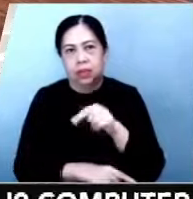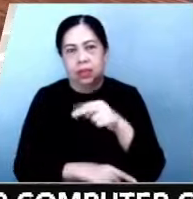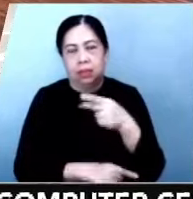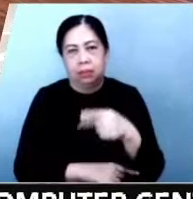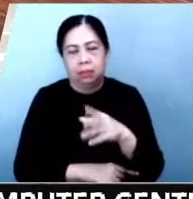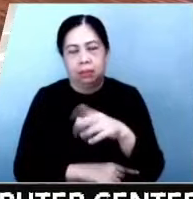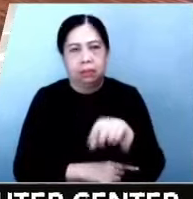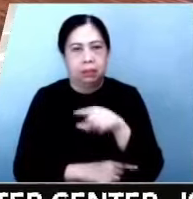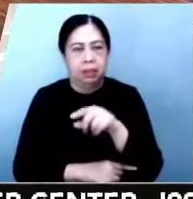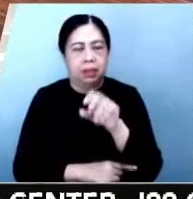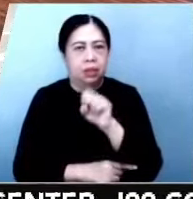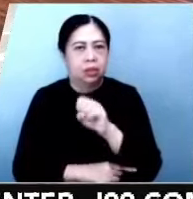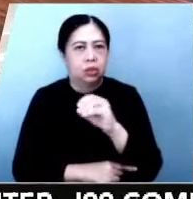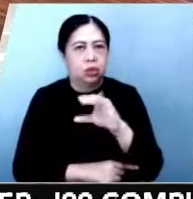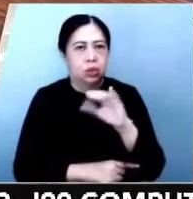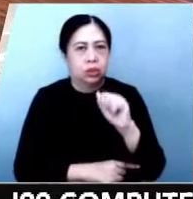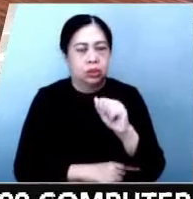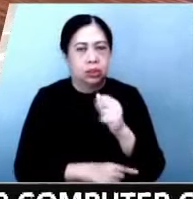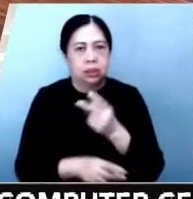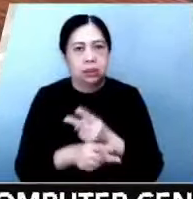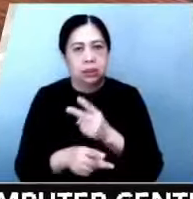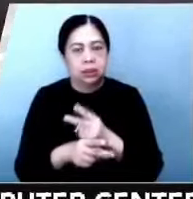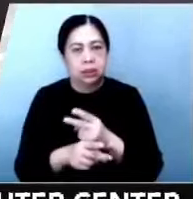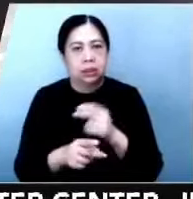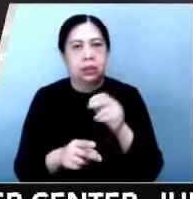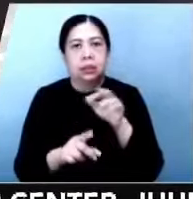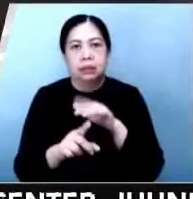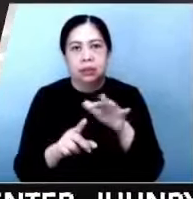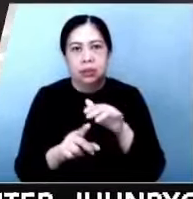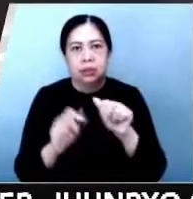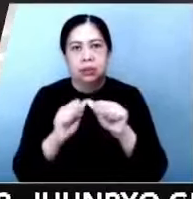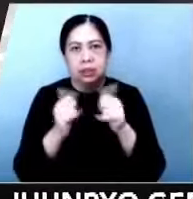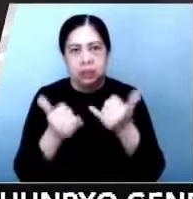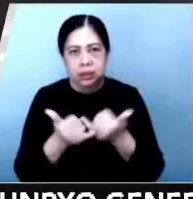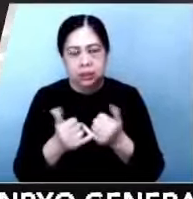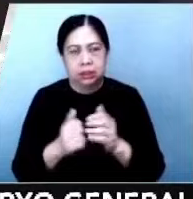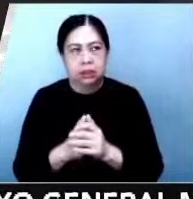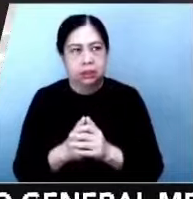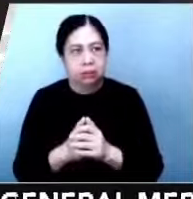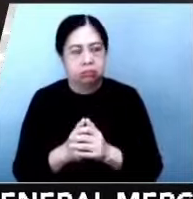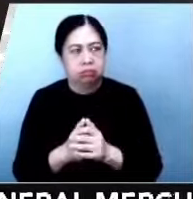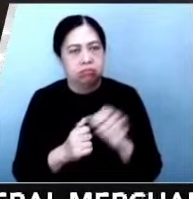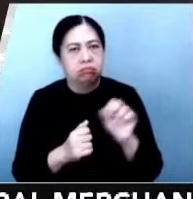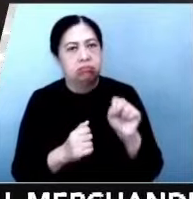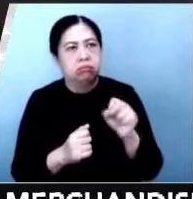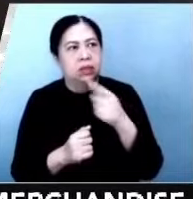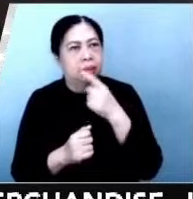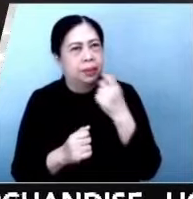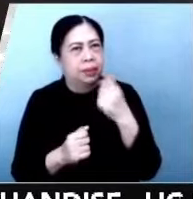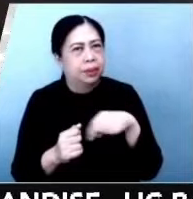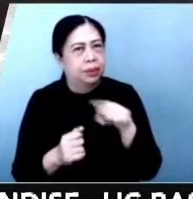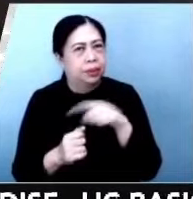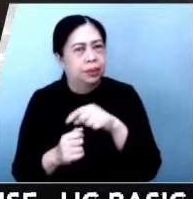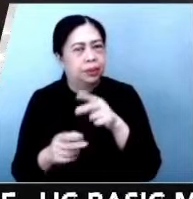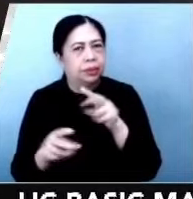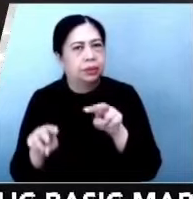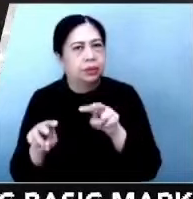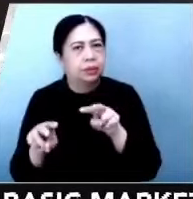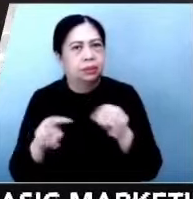Supervisory Office for Security and Investigation Agencies. Most likely, sir, because our Enforcement Management Division